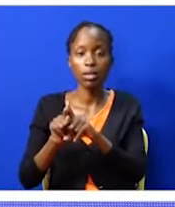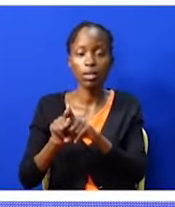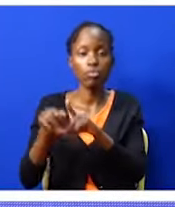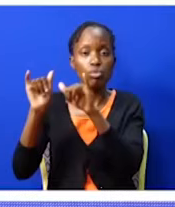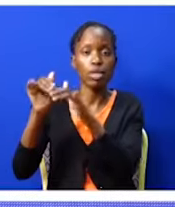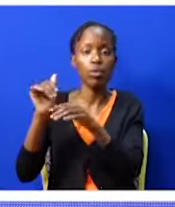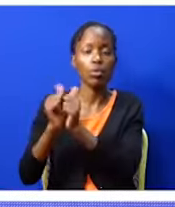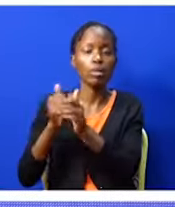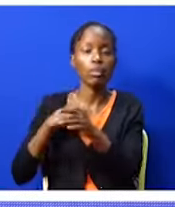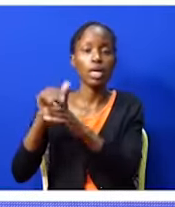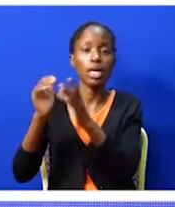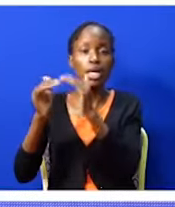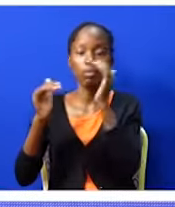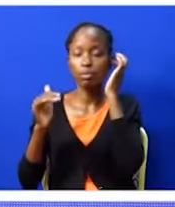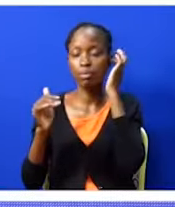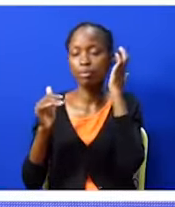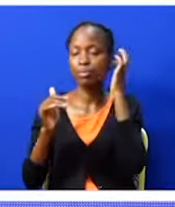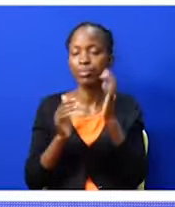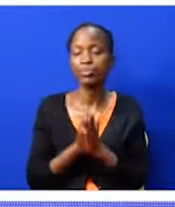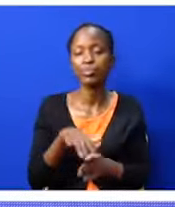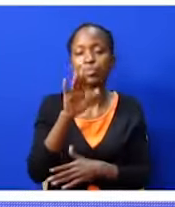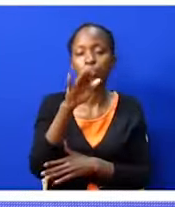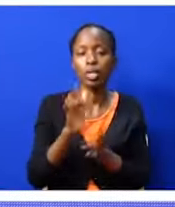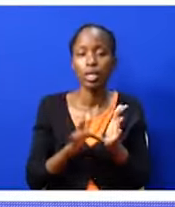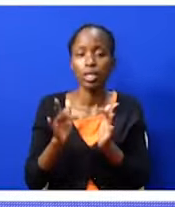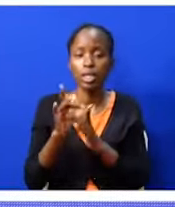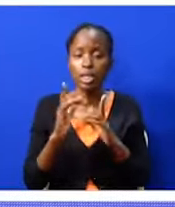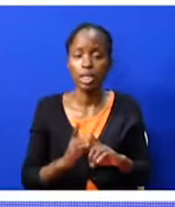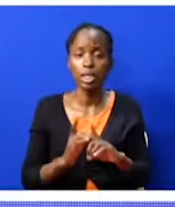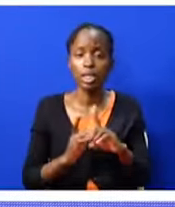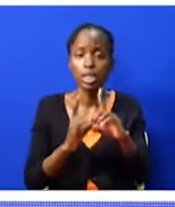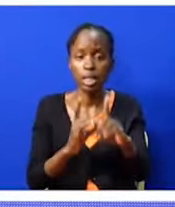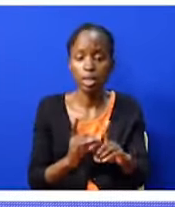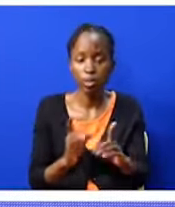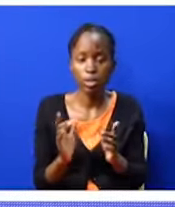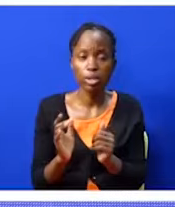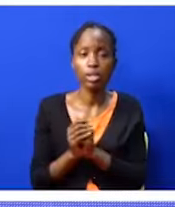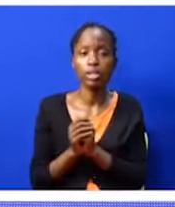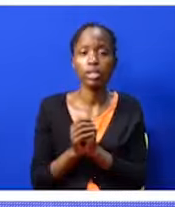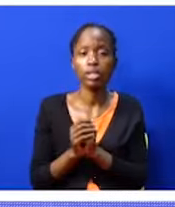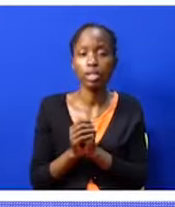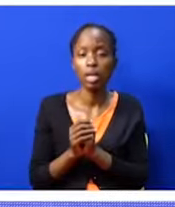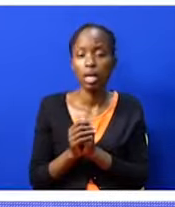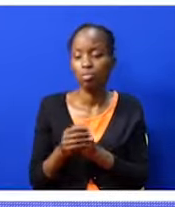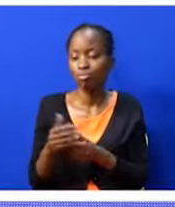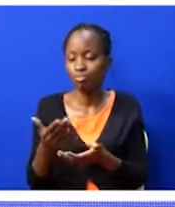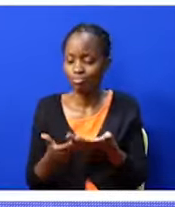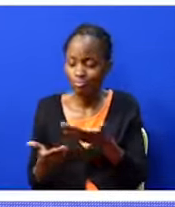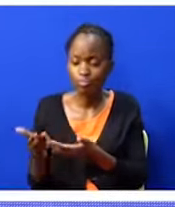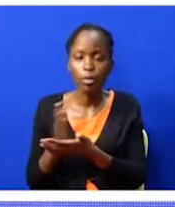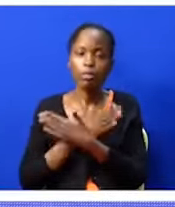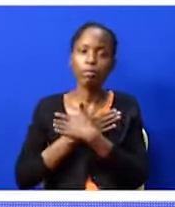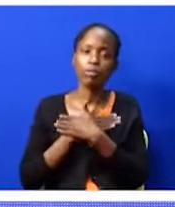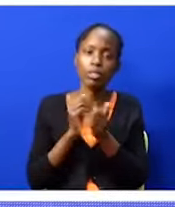I am." Now, the disciples of Jesus had been with Jesus. They had been friends with